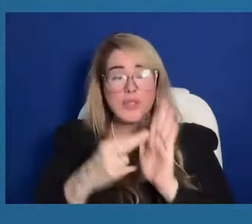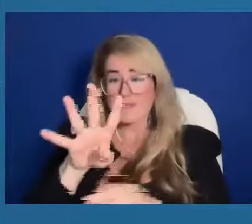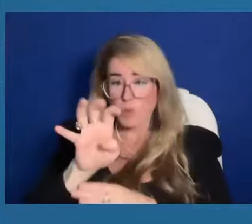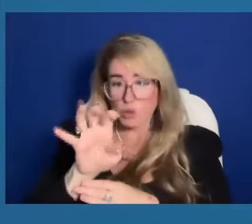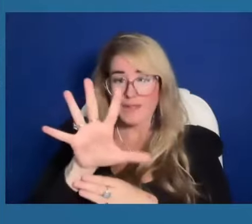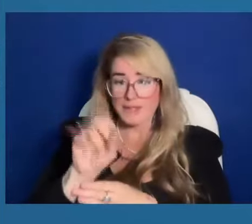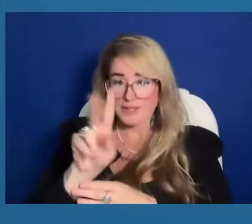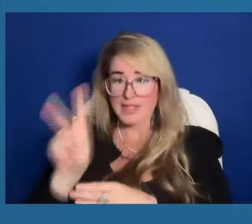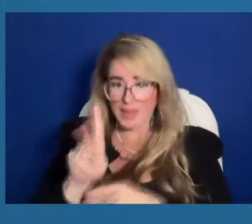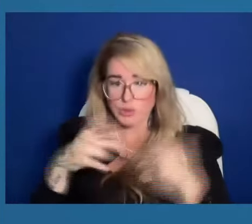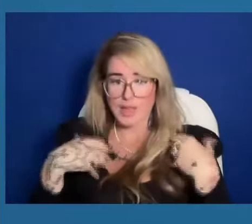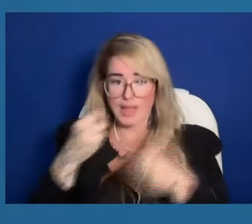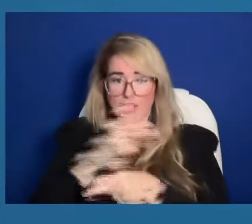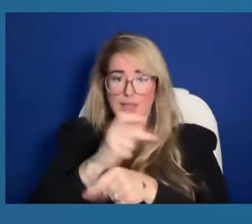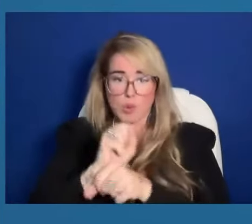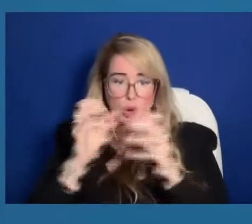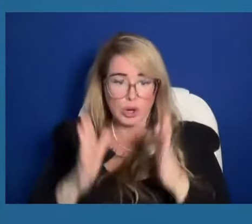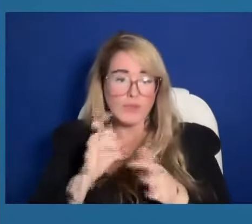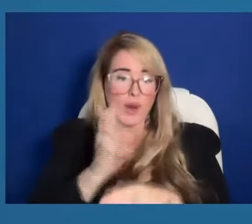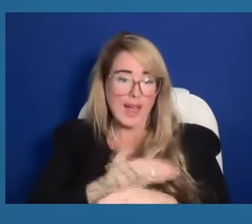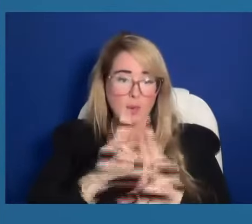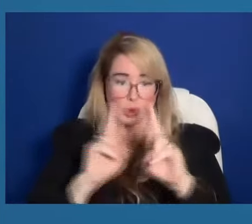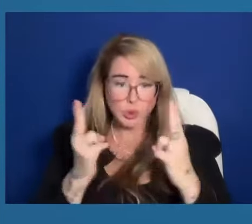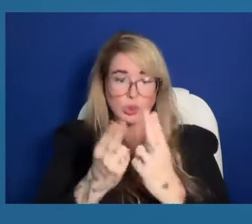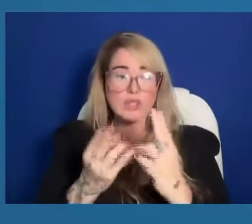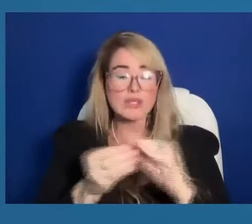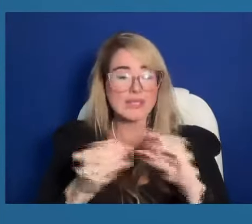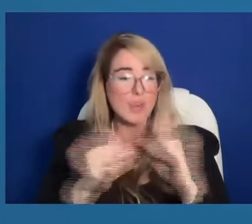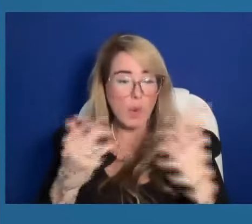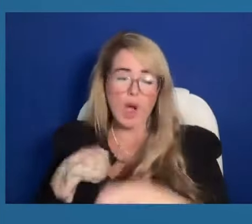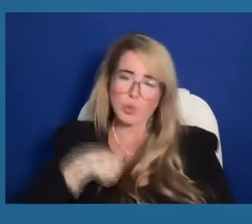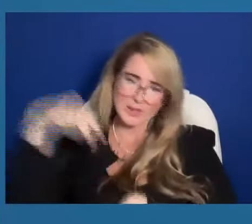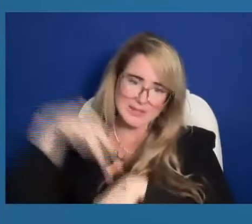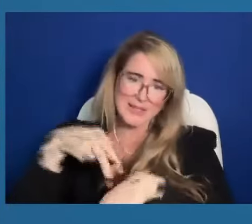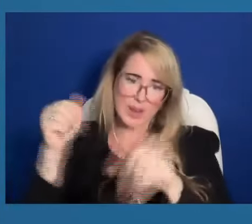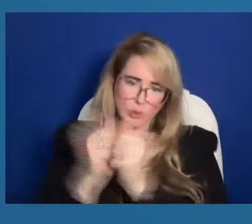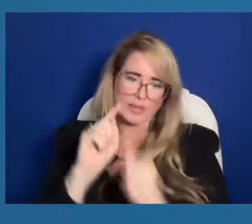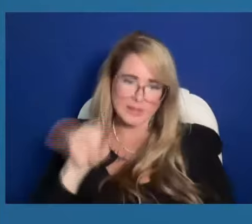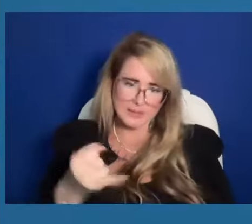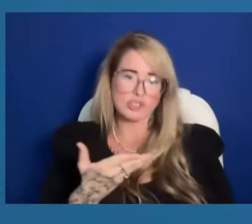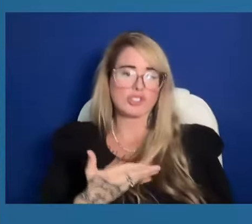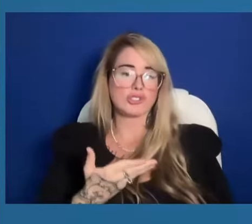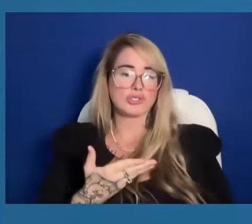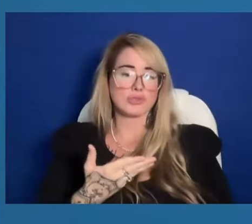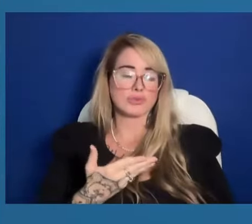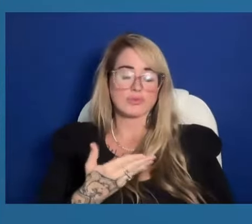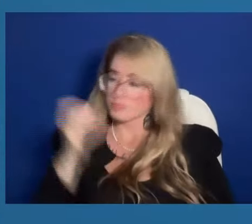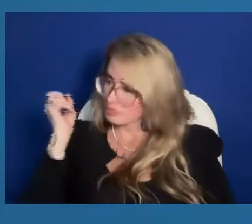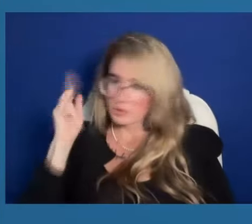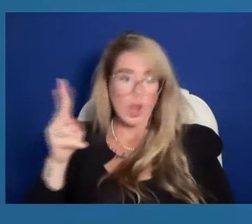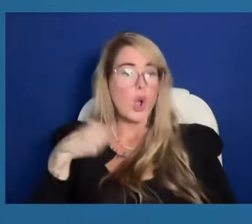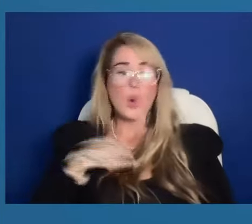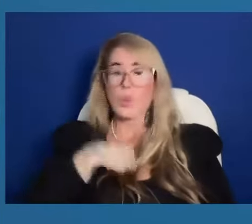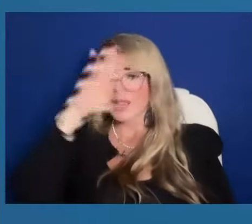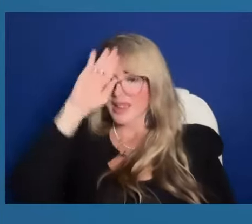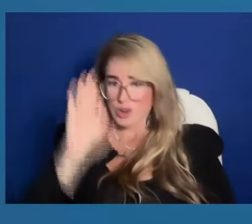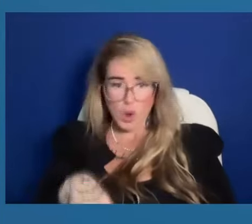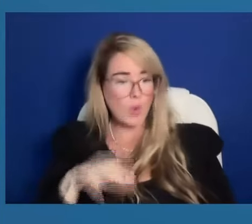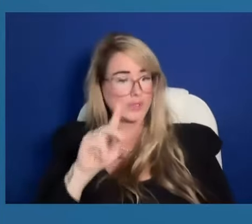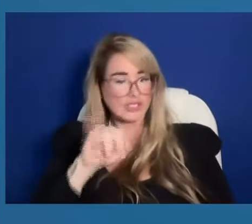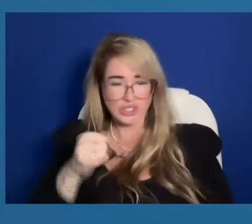450,000 healthcare workers of our union to say we stand with Tish. All right? We know Tish James as one of